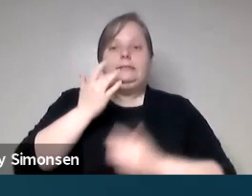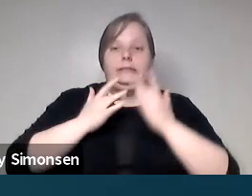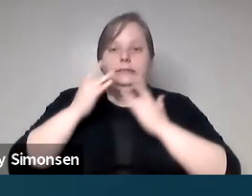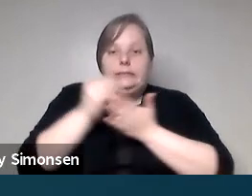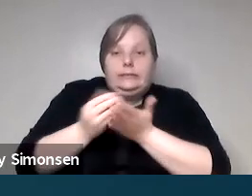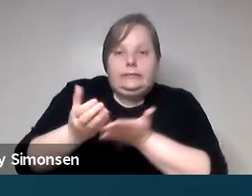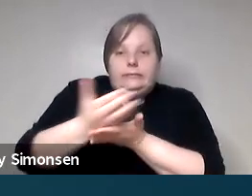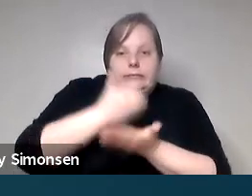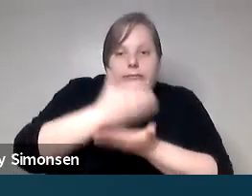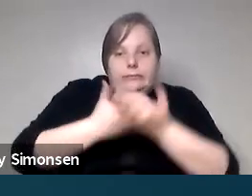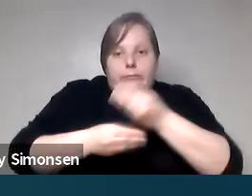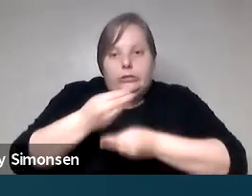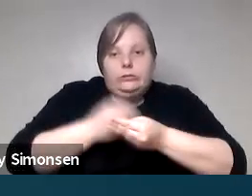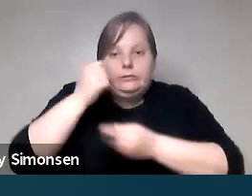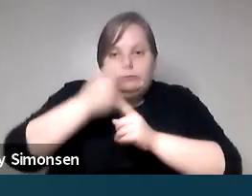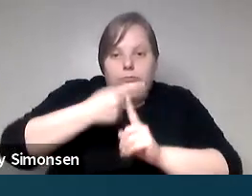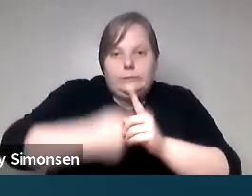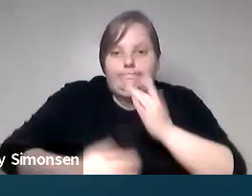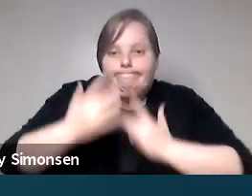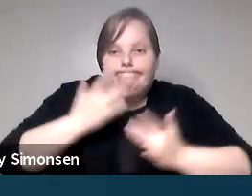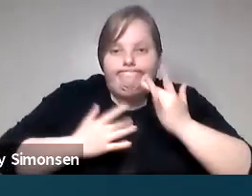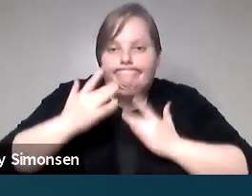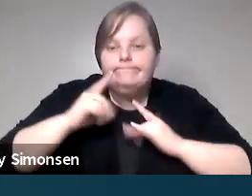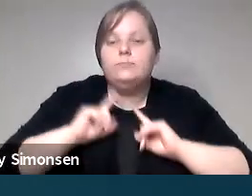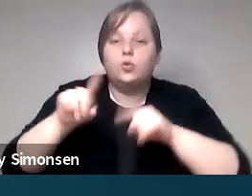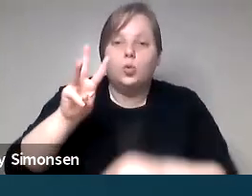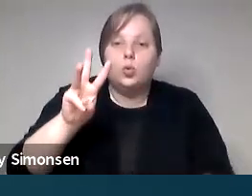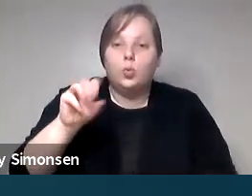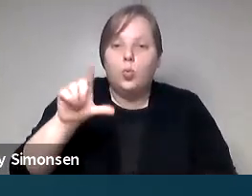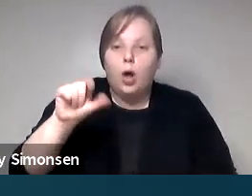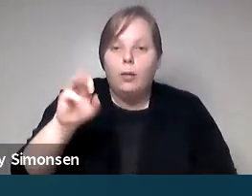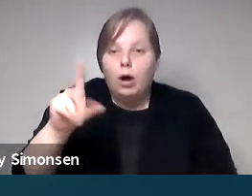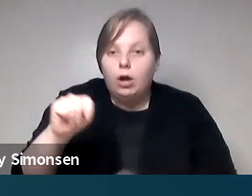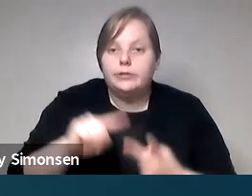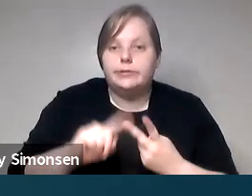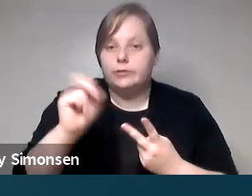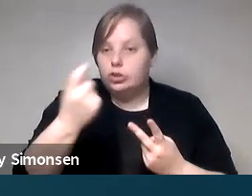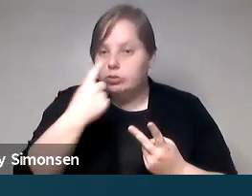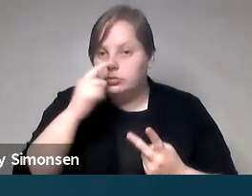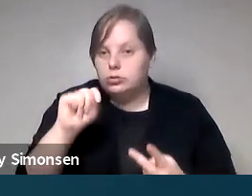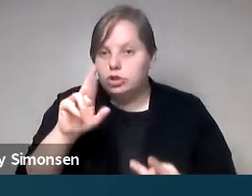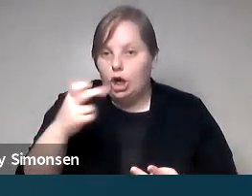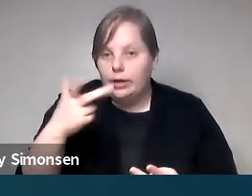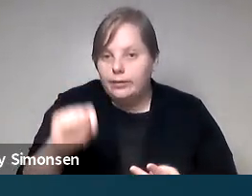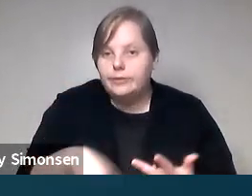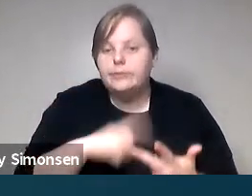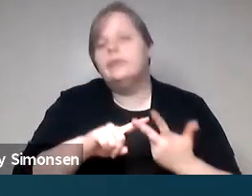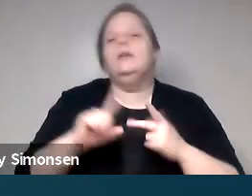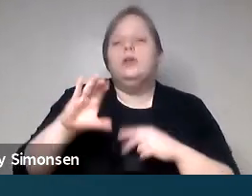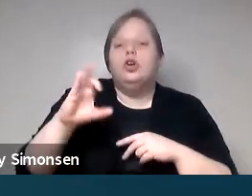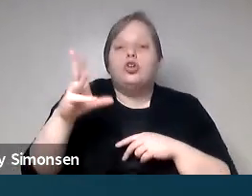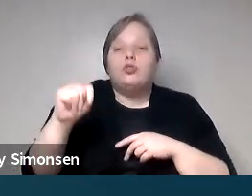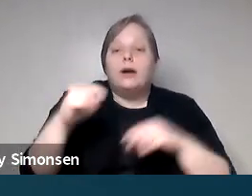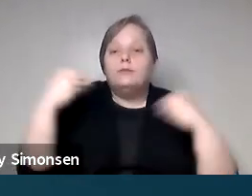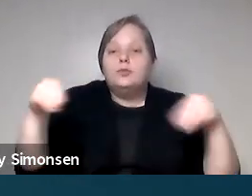income. You can go to Walmart, Target, you can go to craft stores, you can go